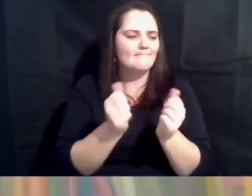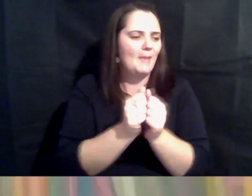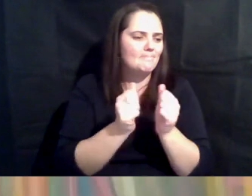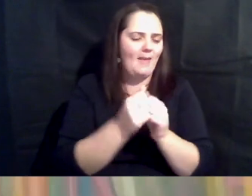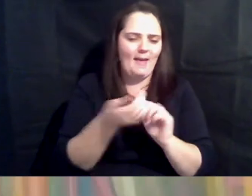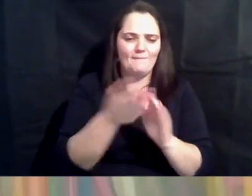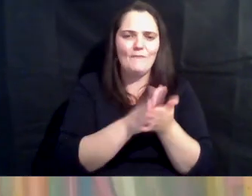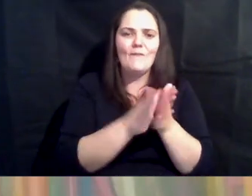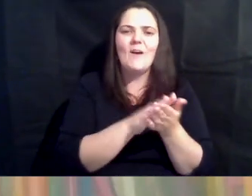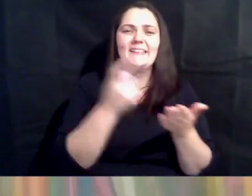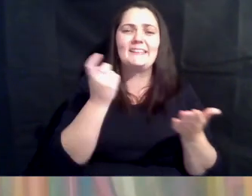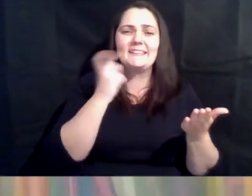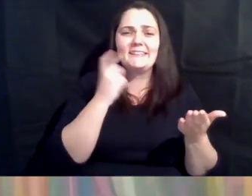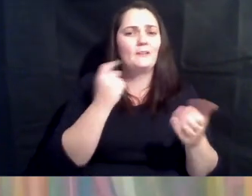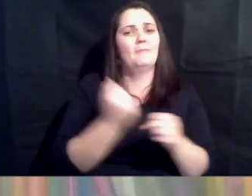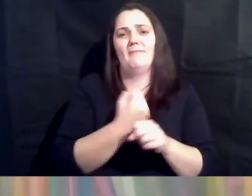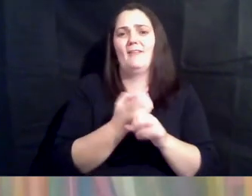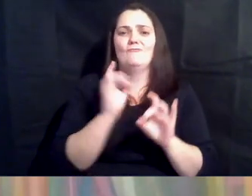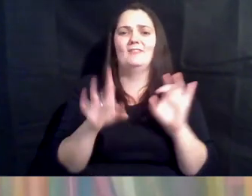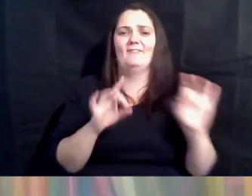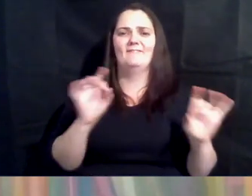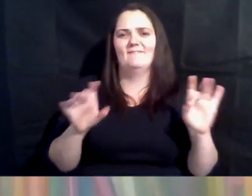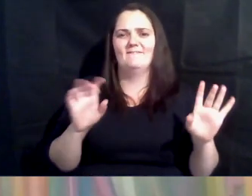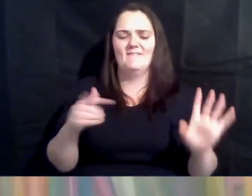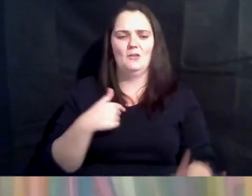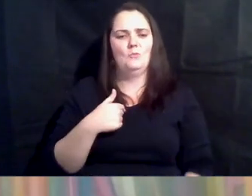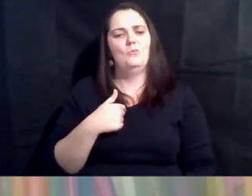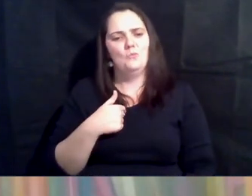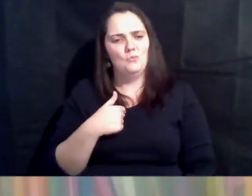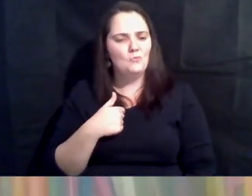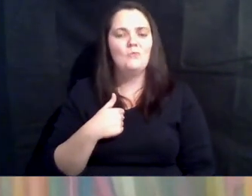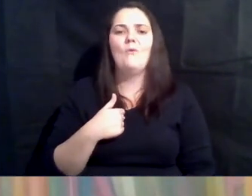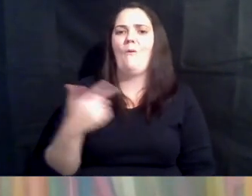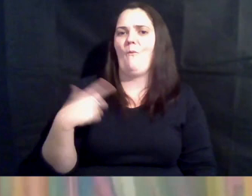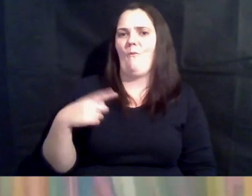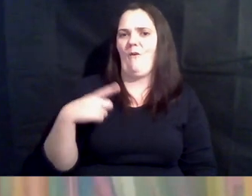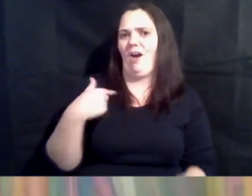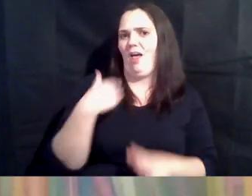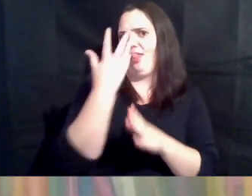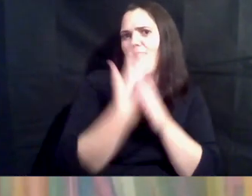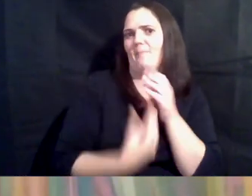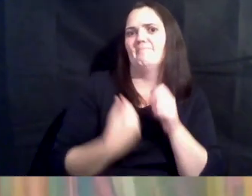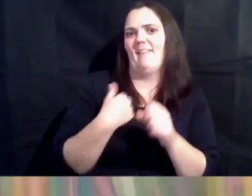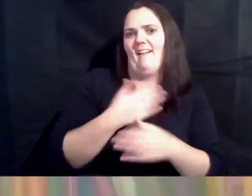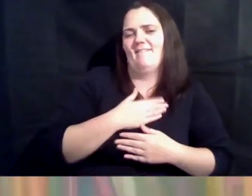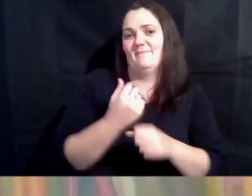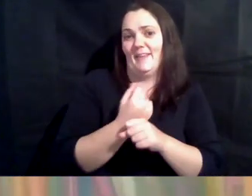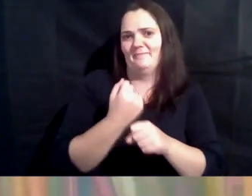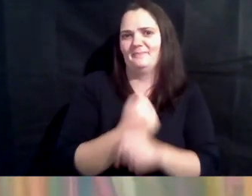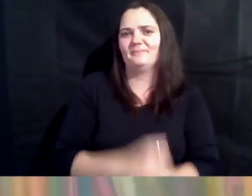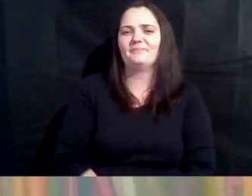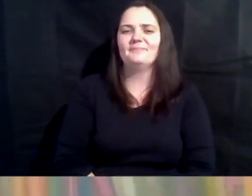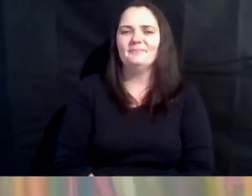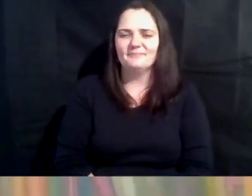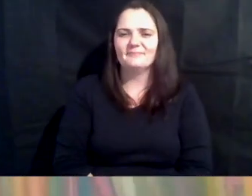cool. And so I kind of tapped into it. Another fun source of inspiration for me, after